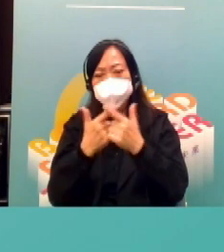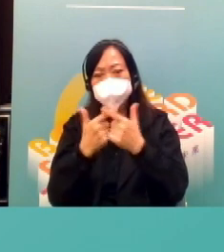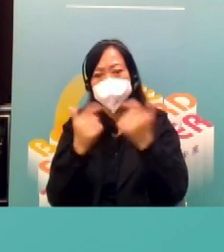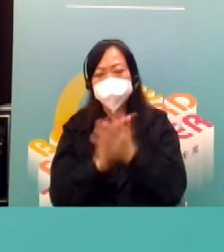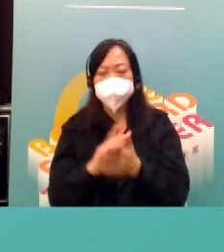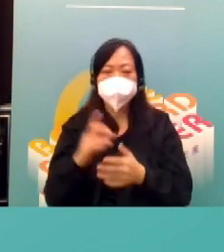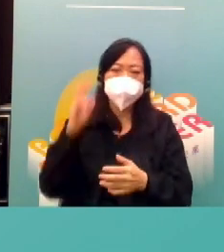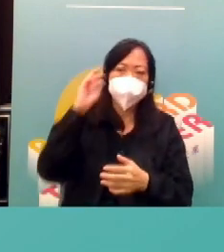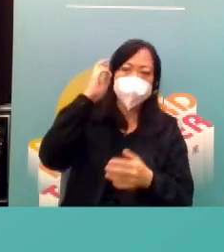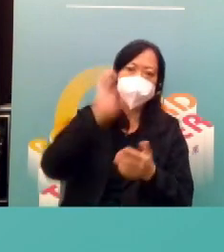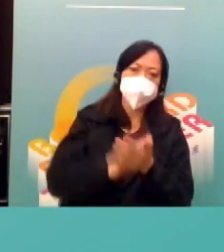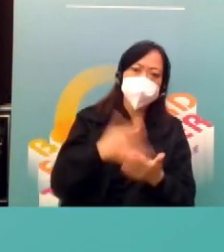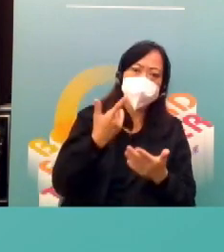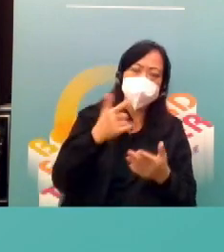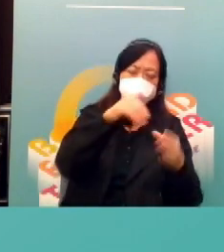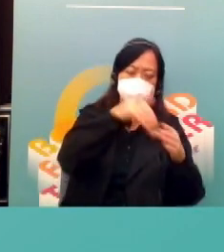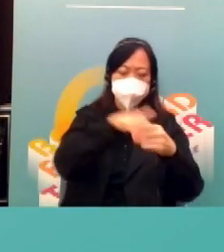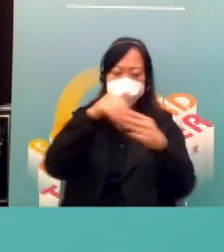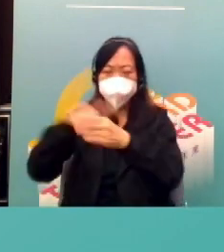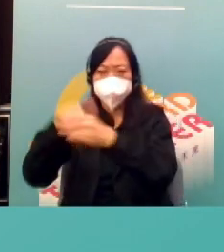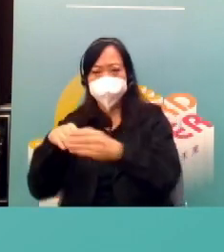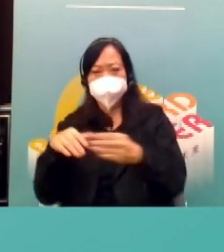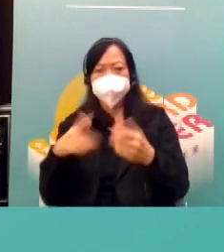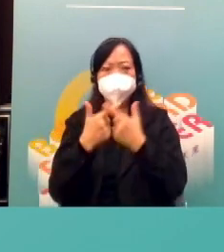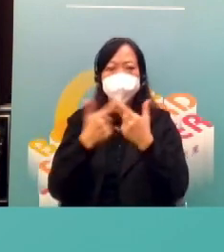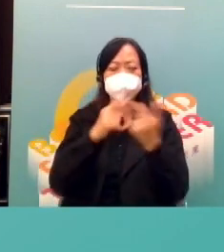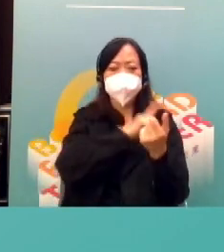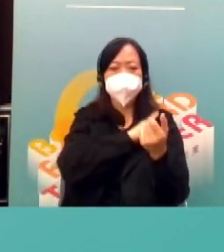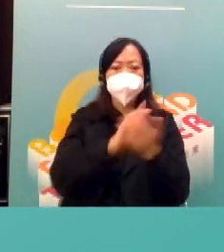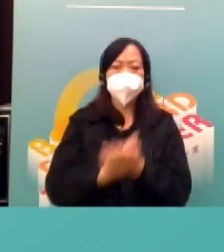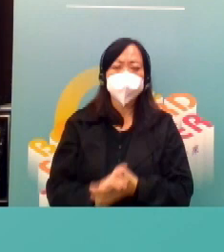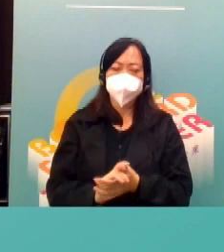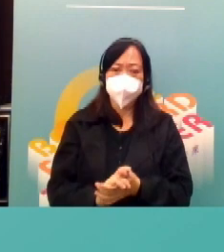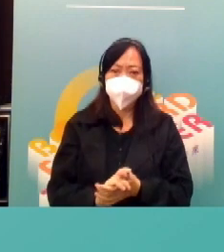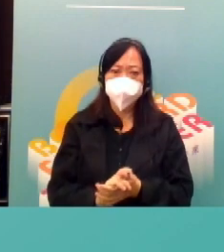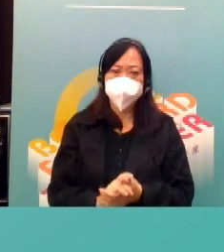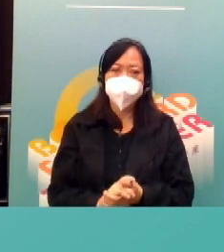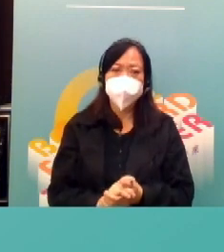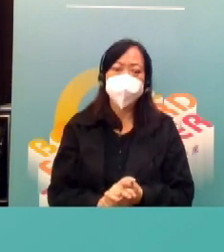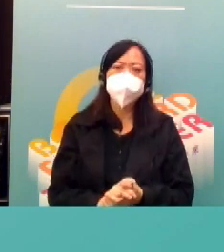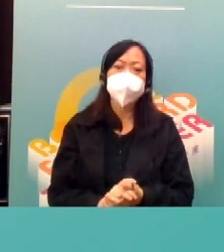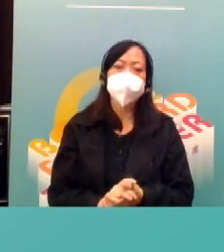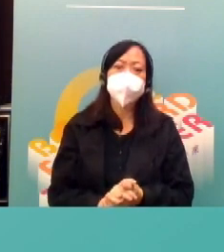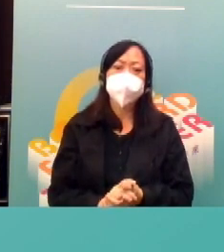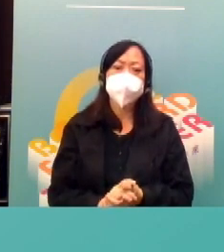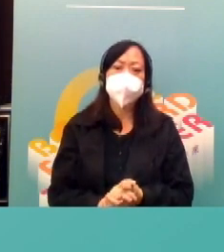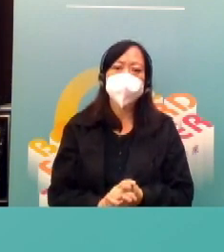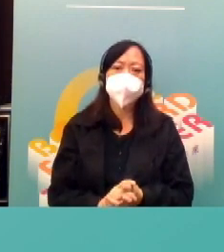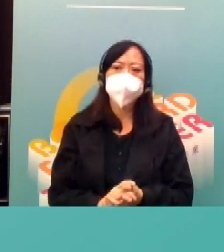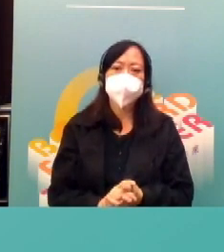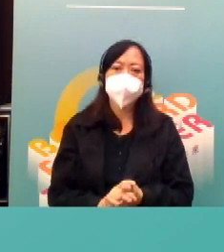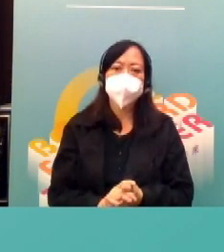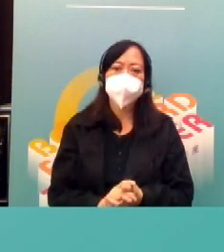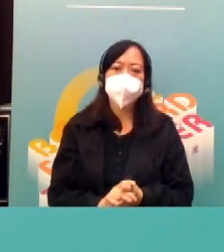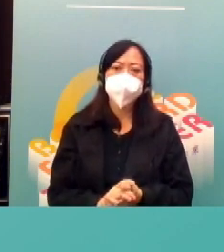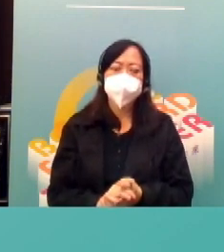that opportunity. And then in terms of the mentality of impact versus financial returns, I think I've kind